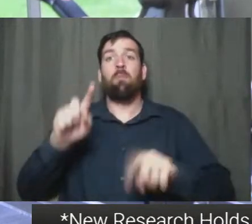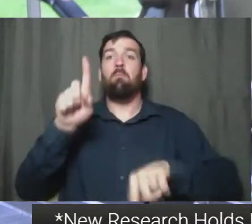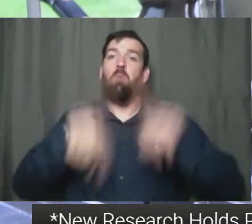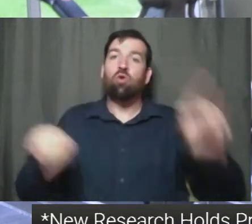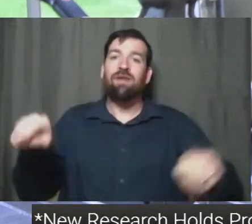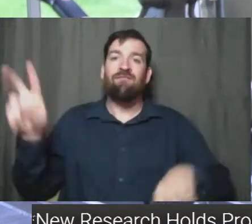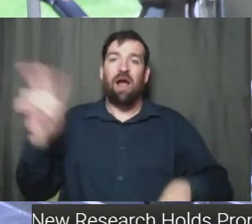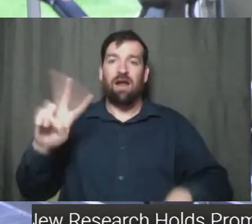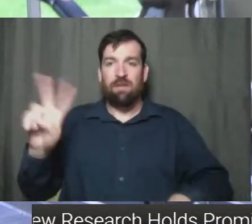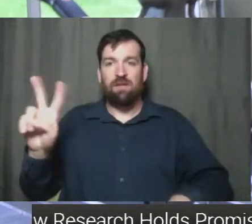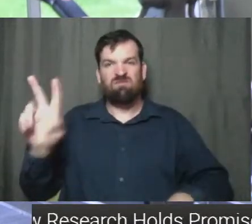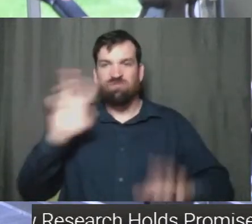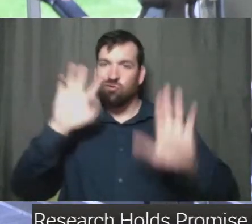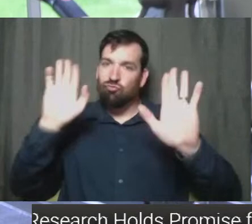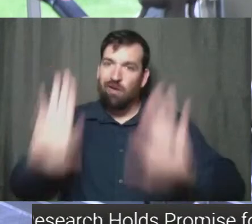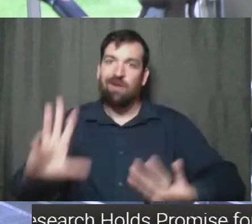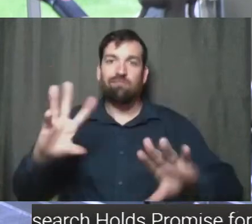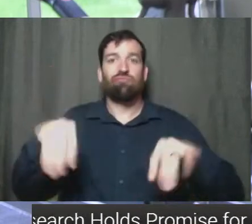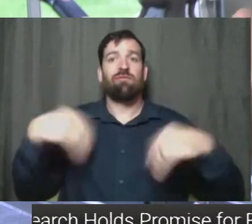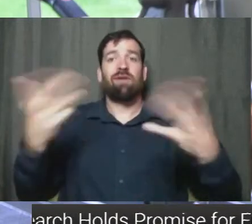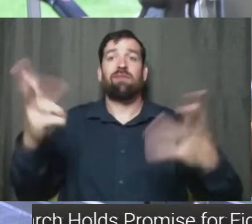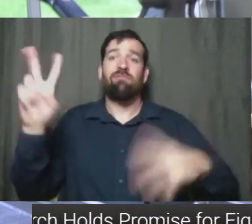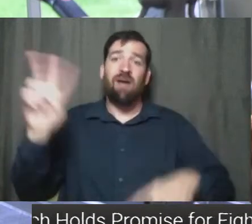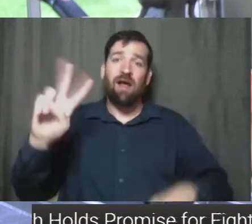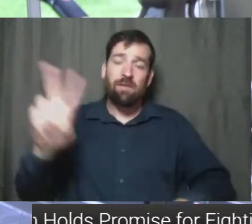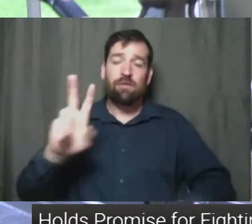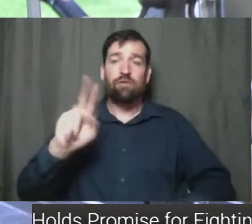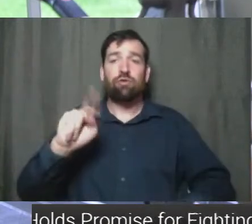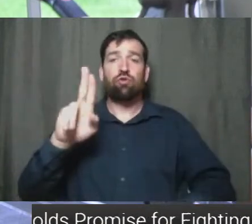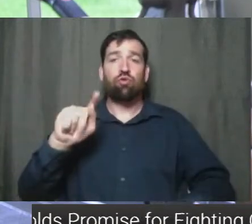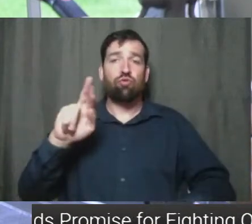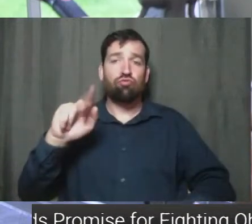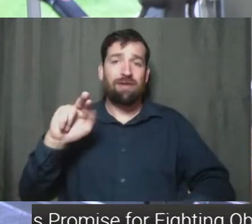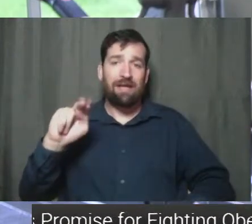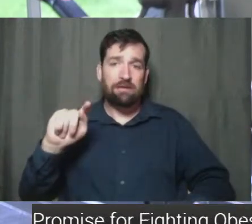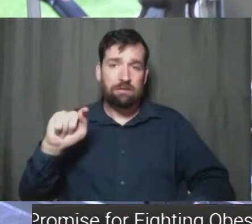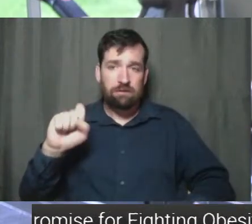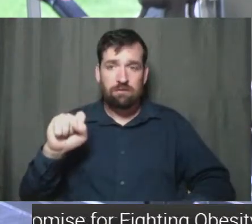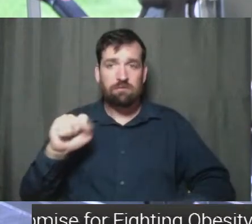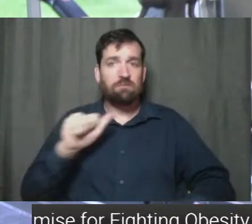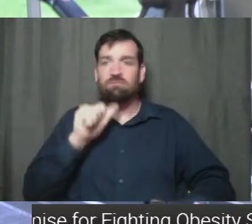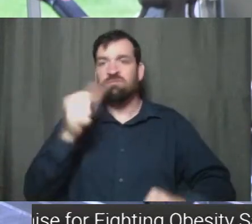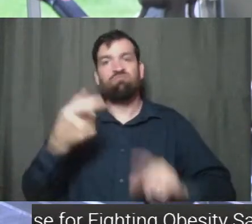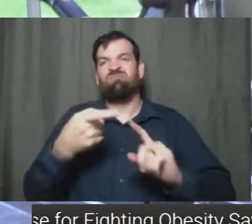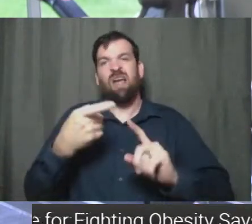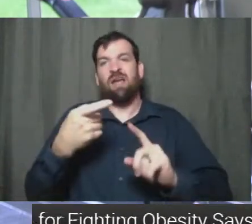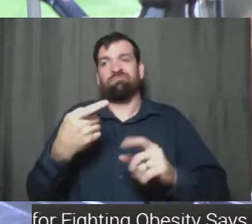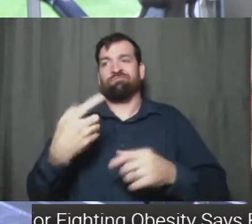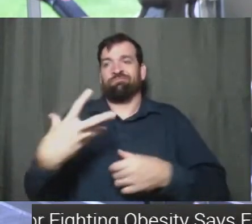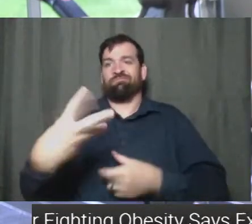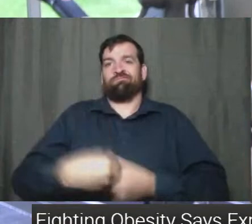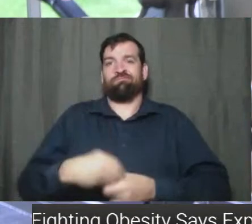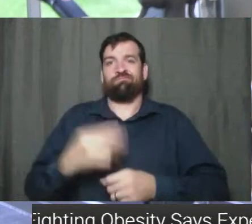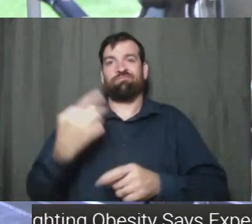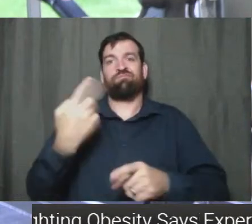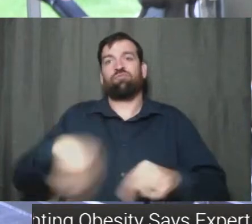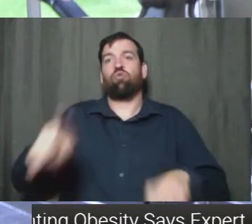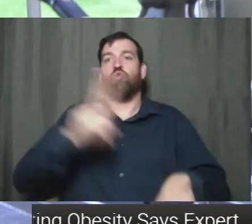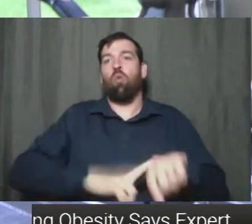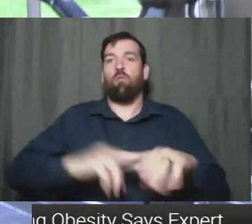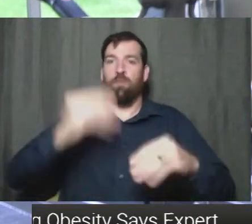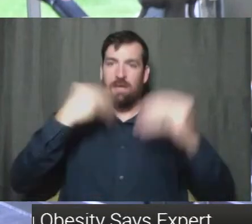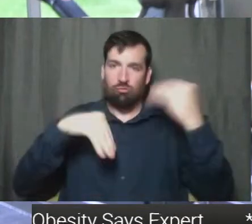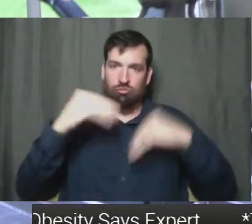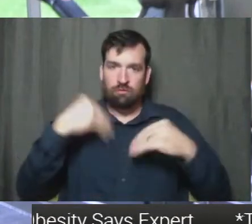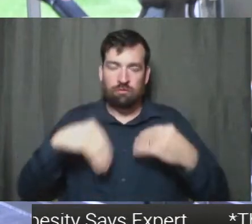the vitamins and nutrients that you don't get out of our normal meals. You don't go around picking